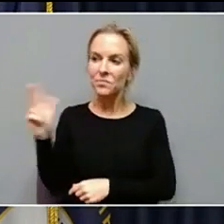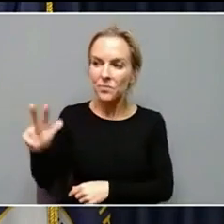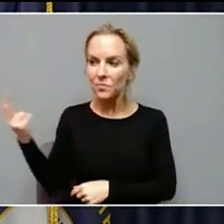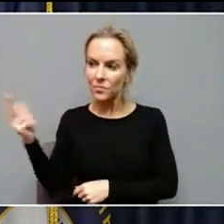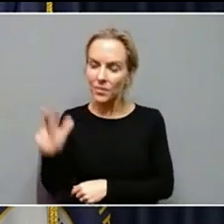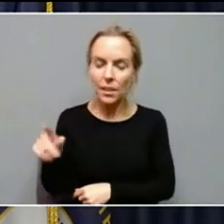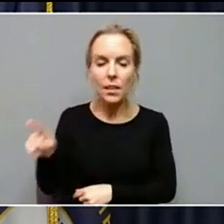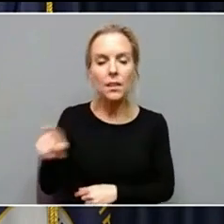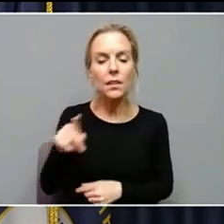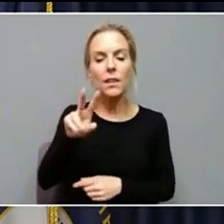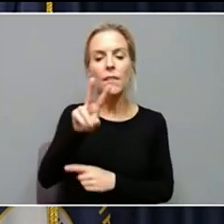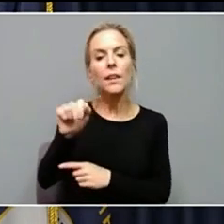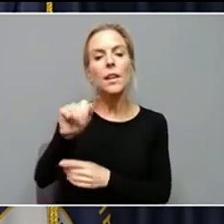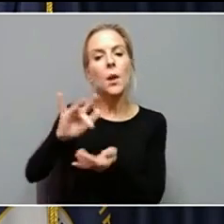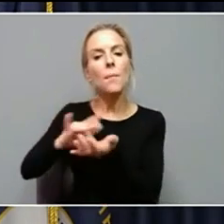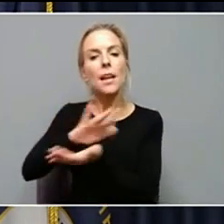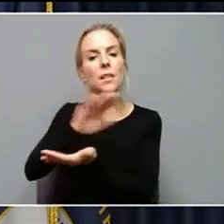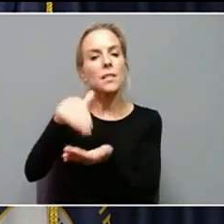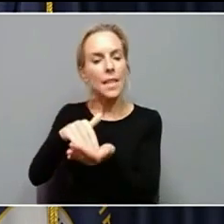Center in Lexington, I work there.